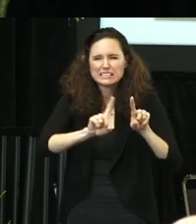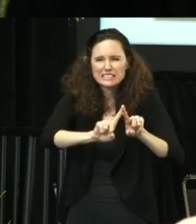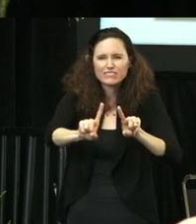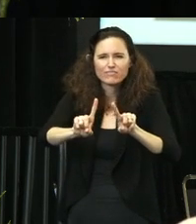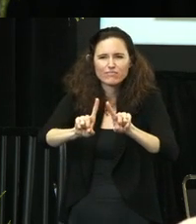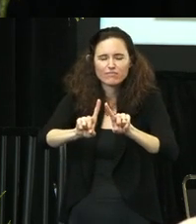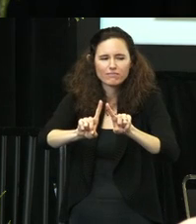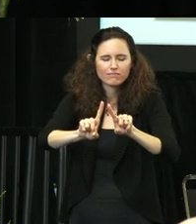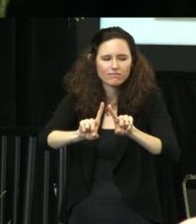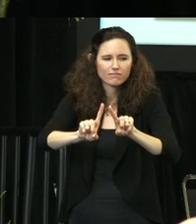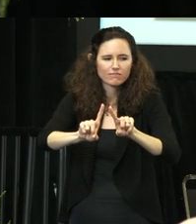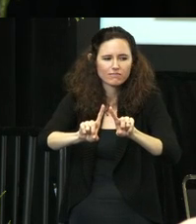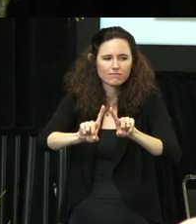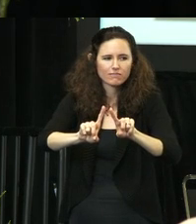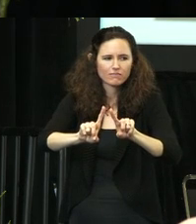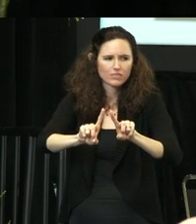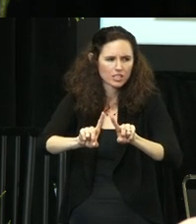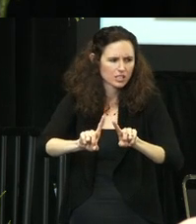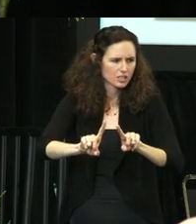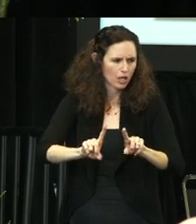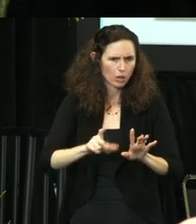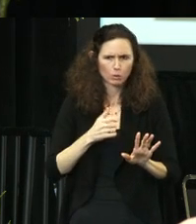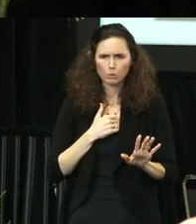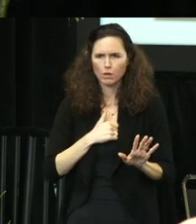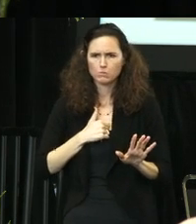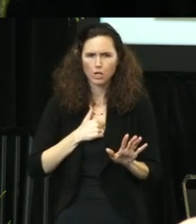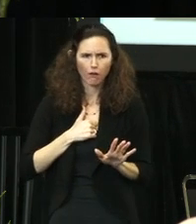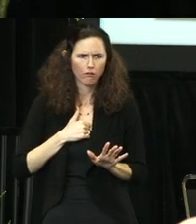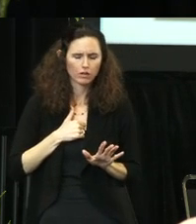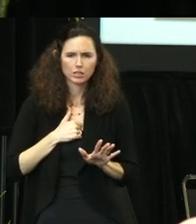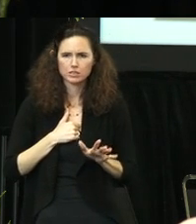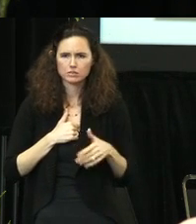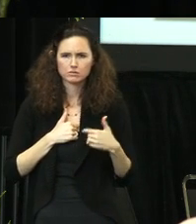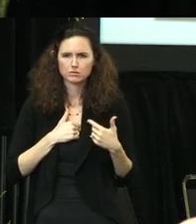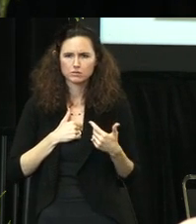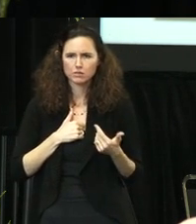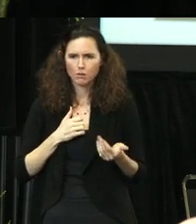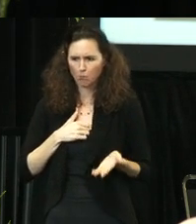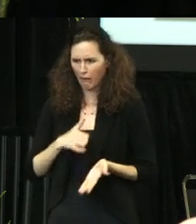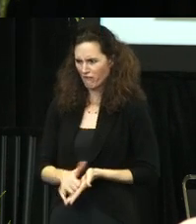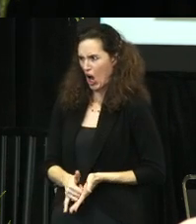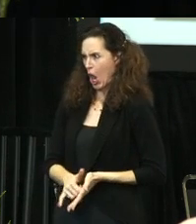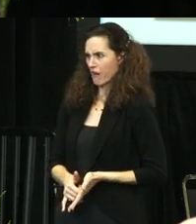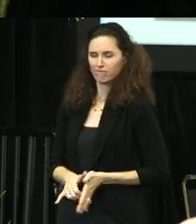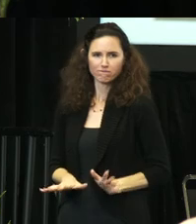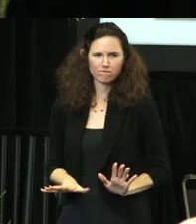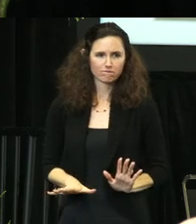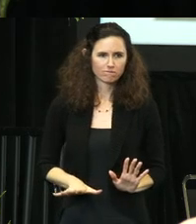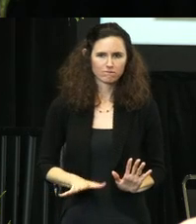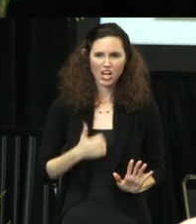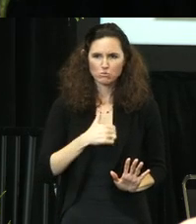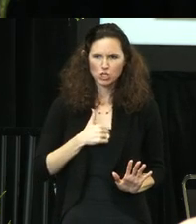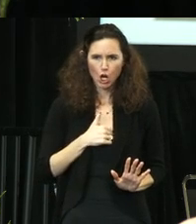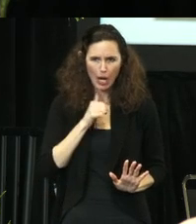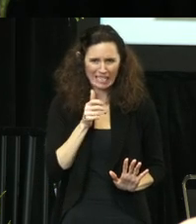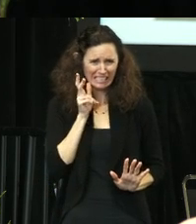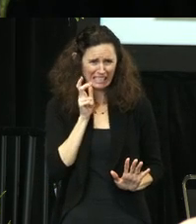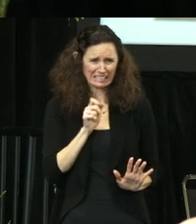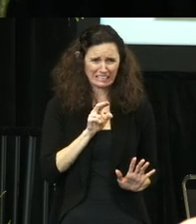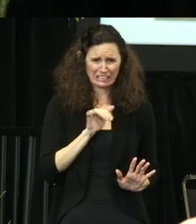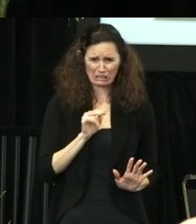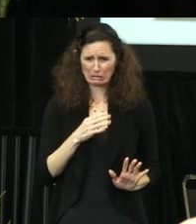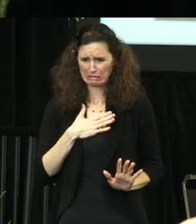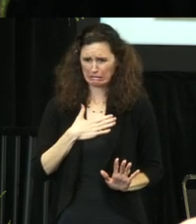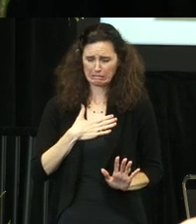God, I'm sorry. I forgot to turn my phone on silent. I didn't listen to Aaron. I know,